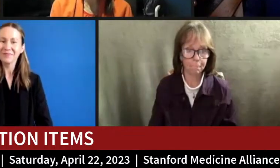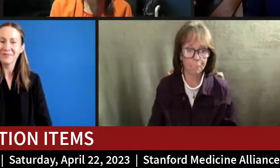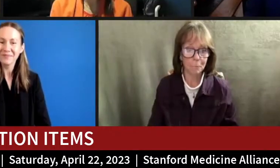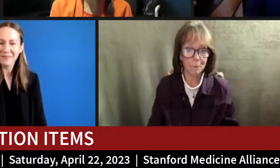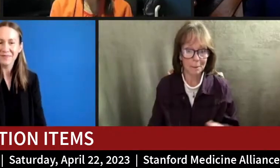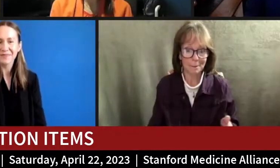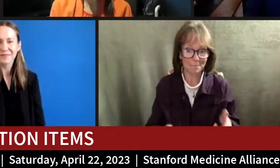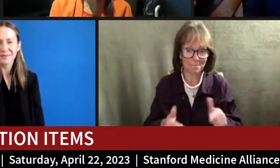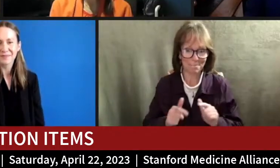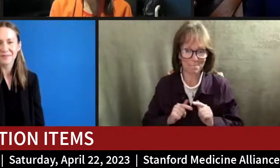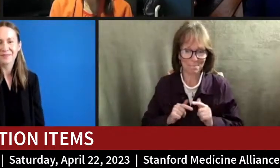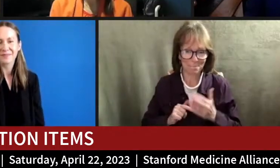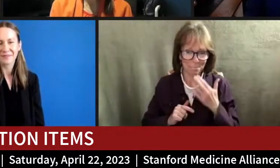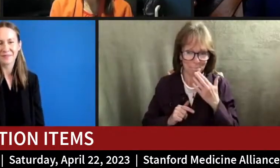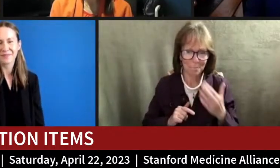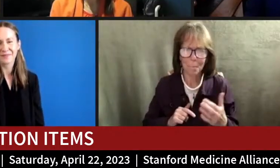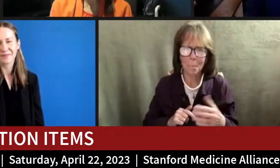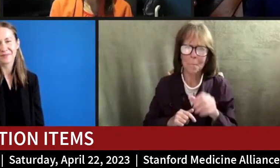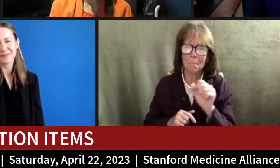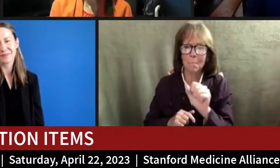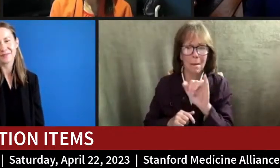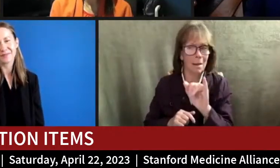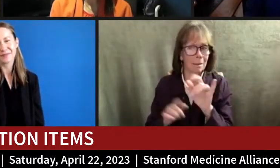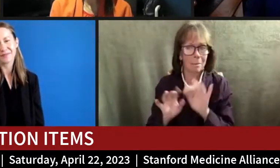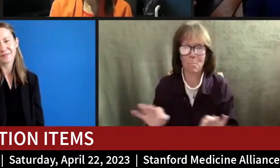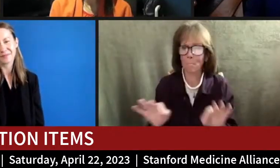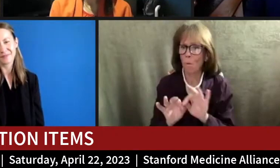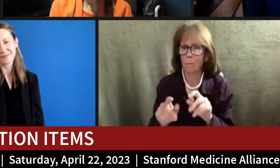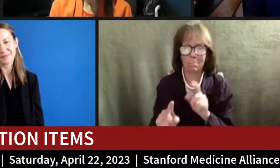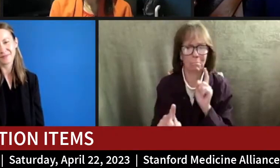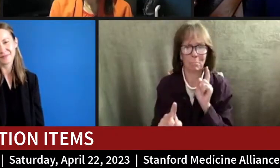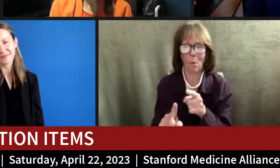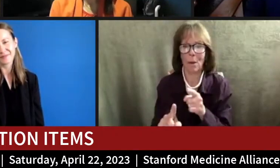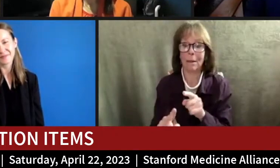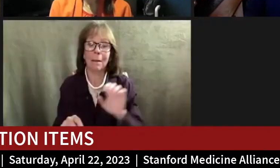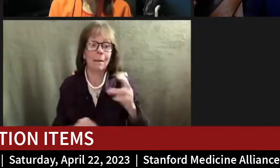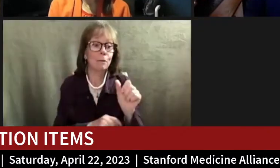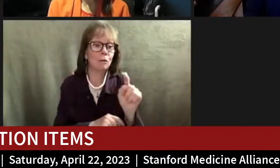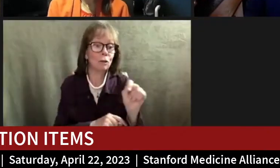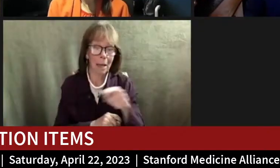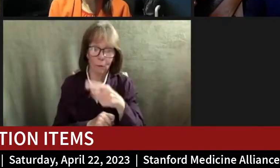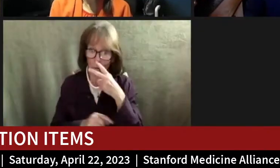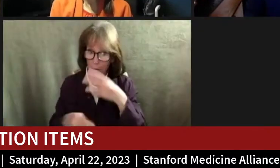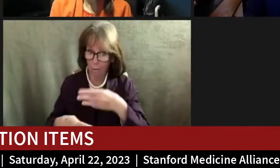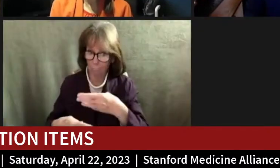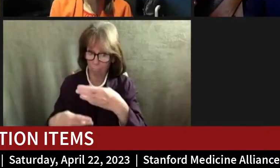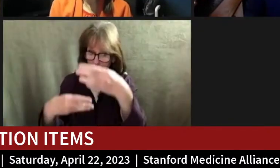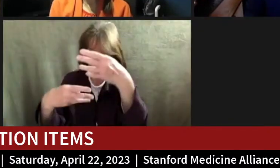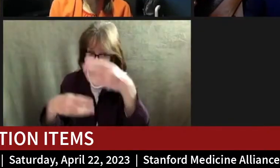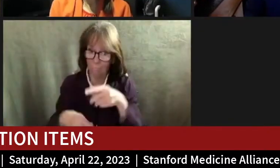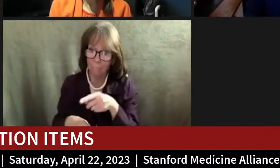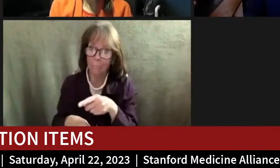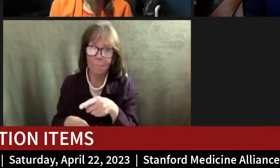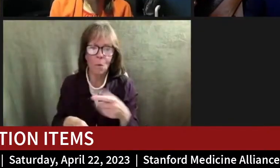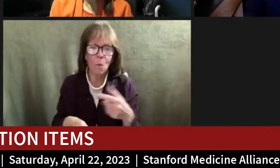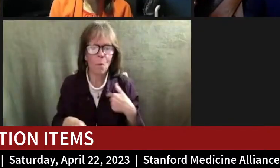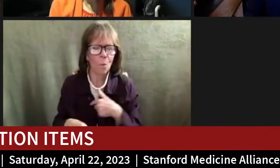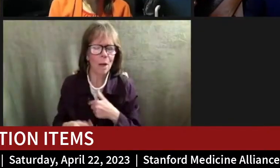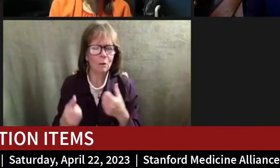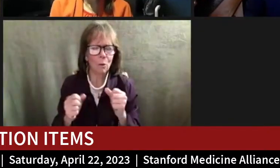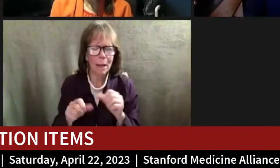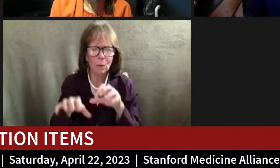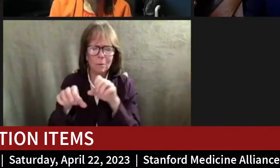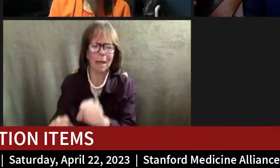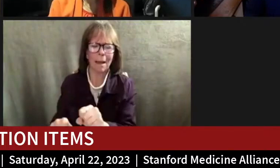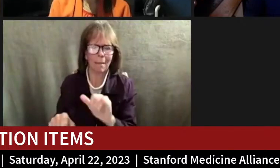that's a very important point as well. There's some comments in the chat about kind of reclaiming the word disability and